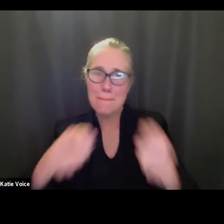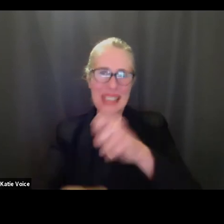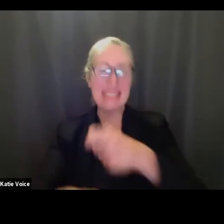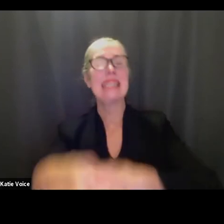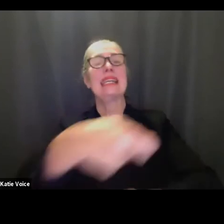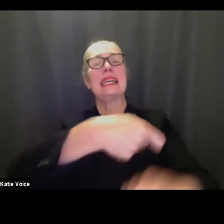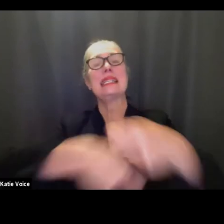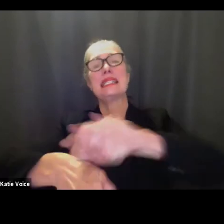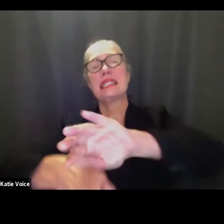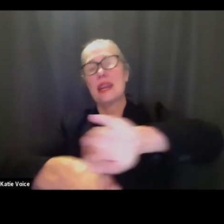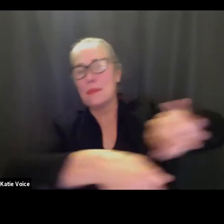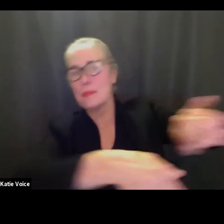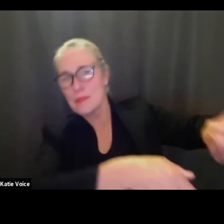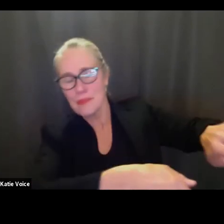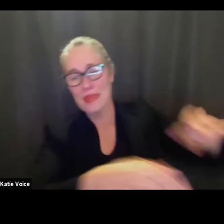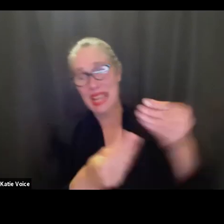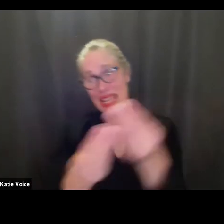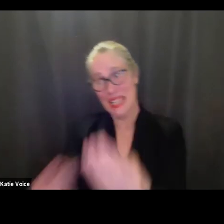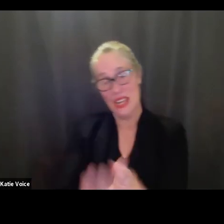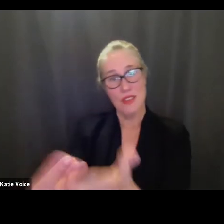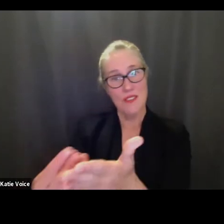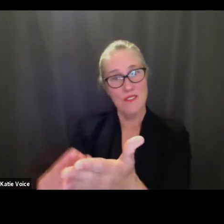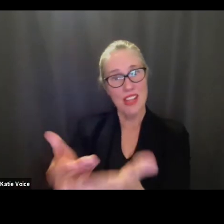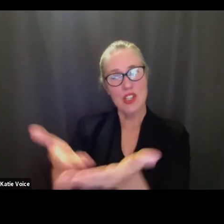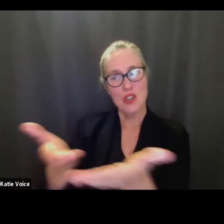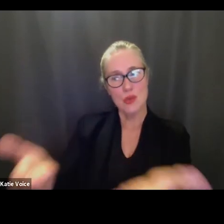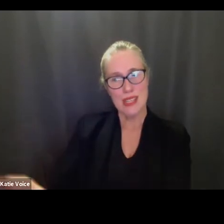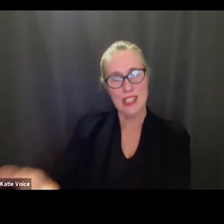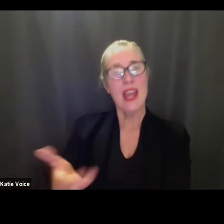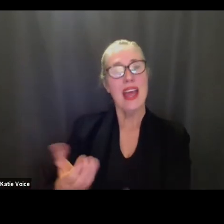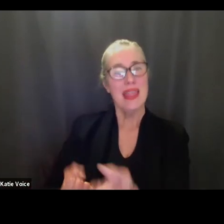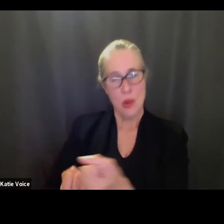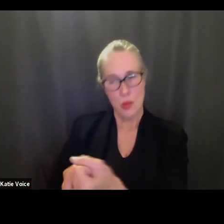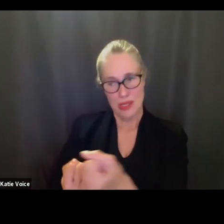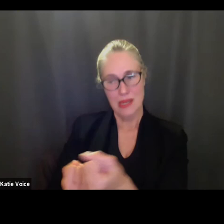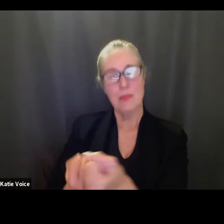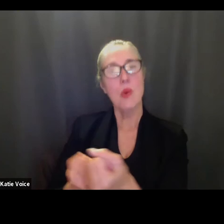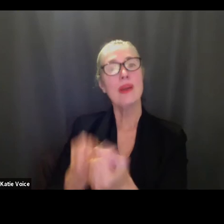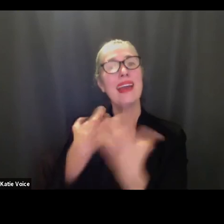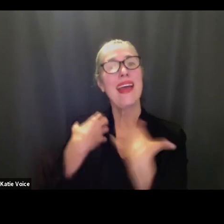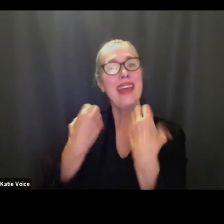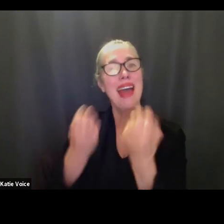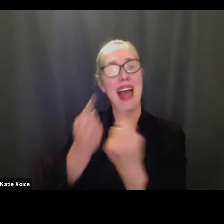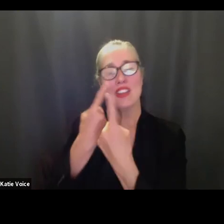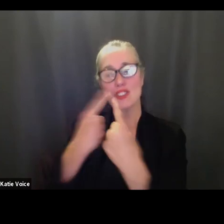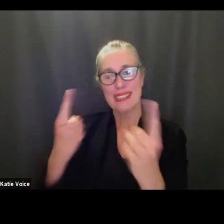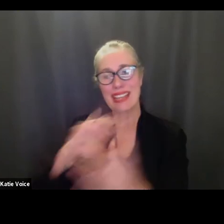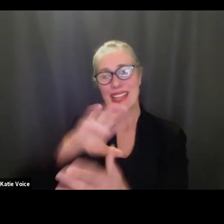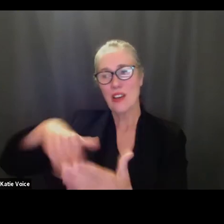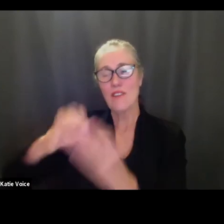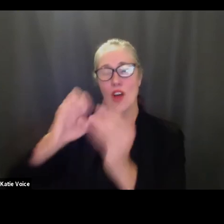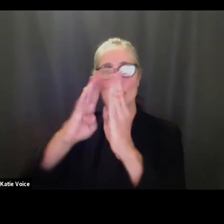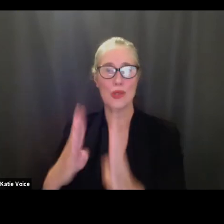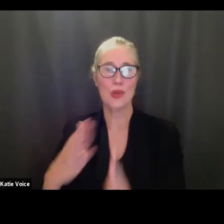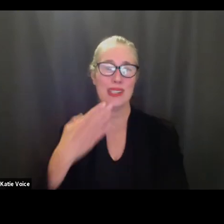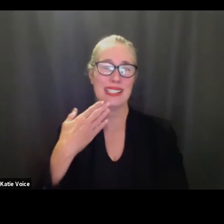direct that funding to the resources that will foster the health and success of all students thank you